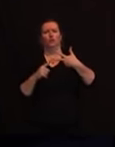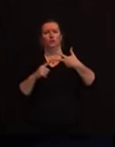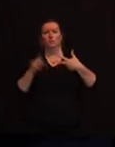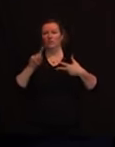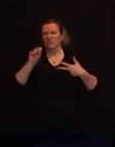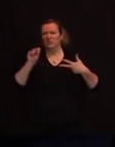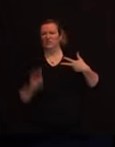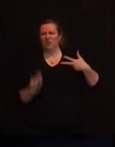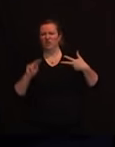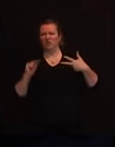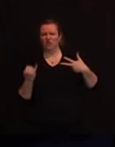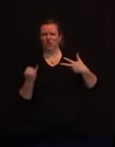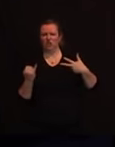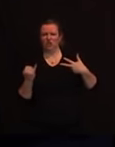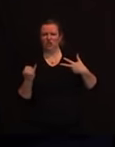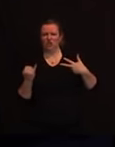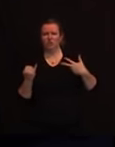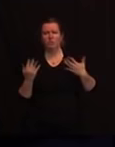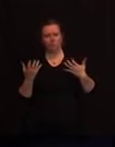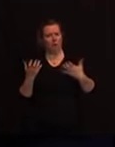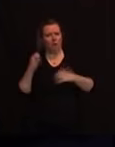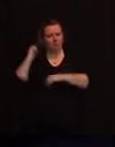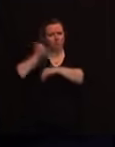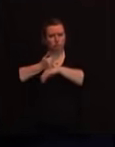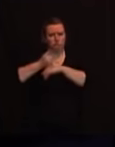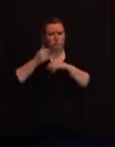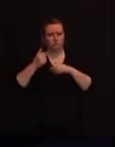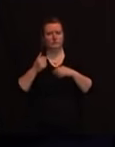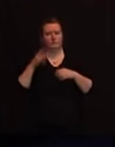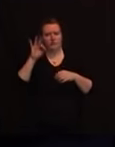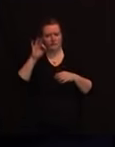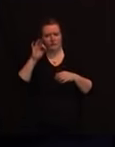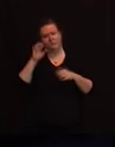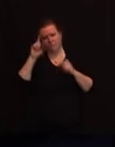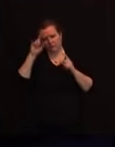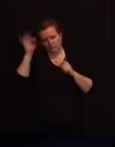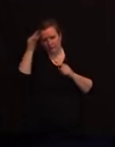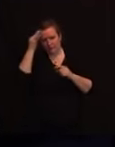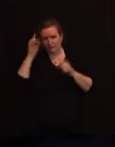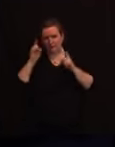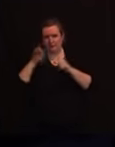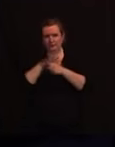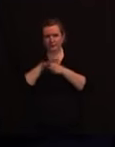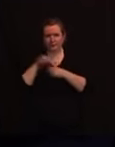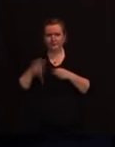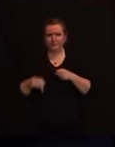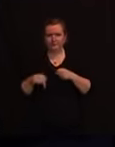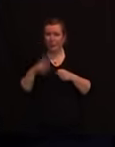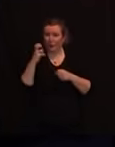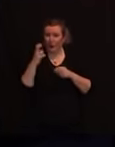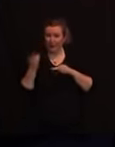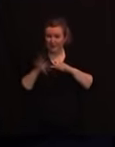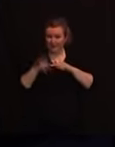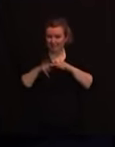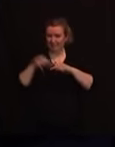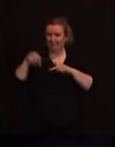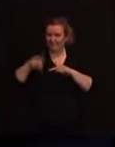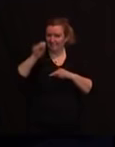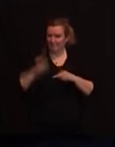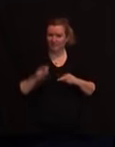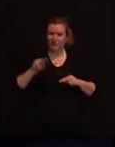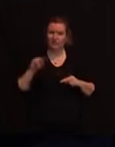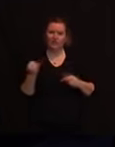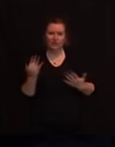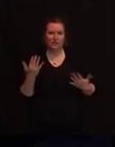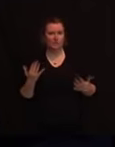now, especially at a time where we're seeing the numbers continue to climb exponentially. I've stood alongside my colleagues to call